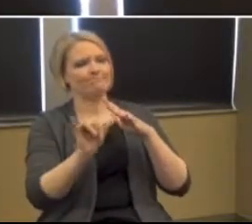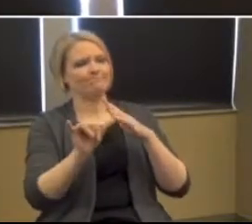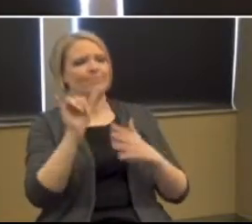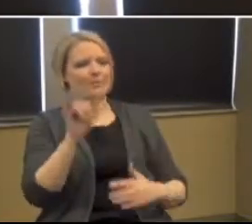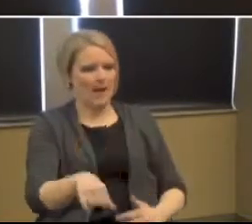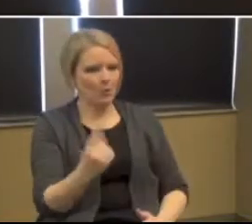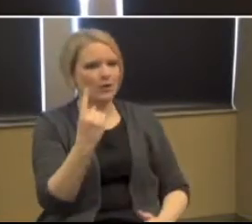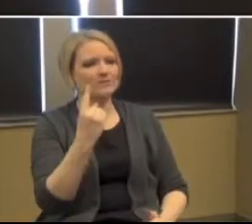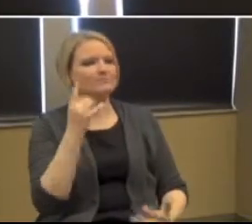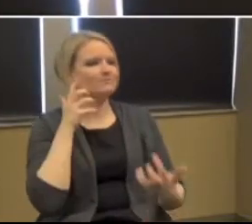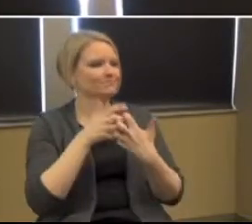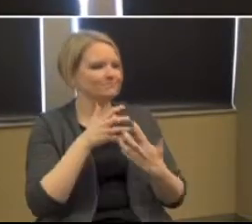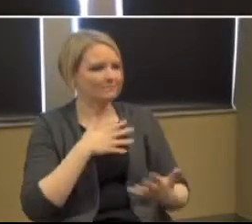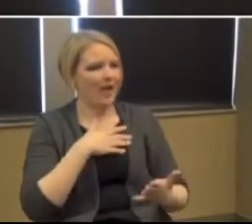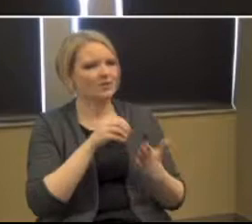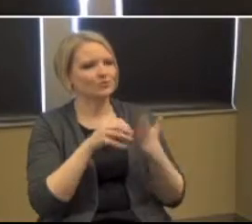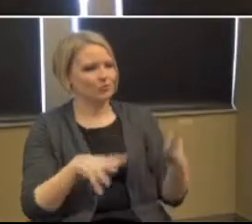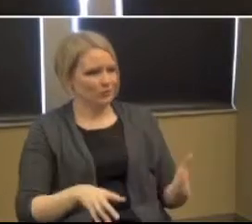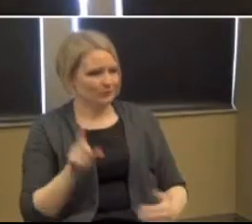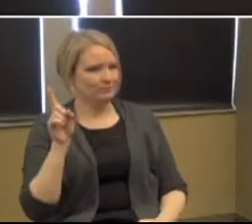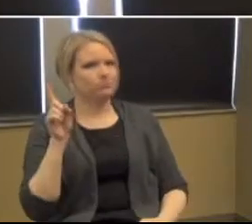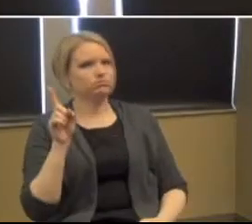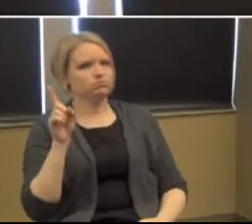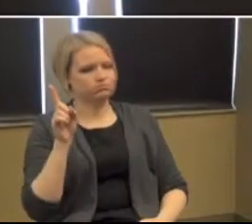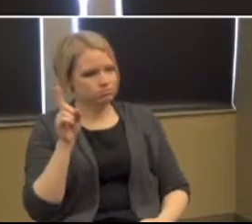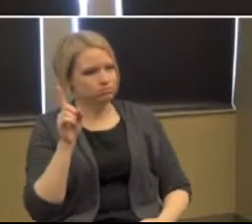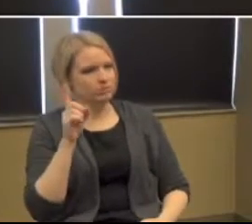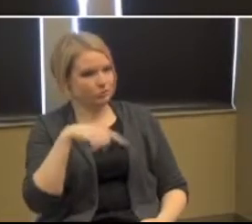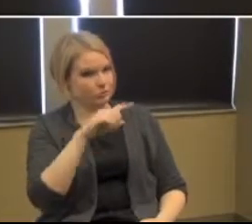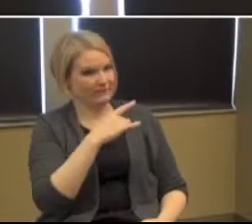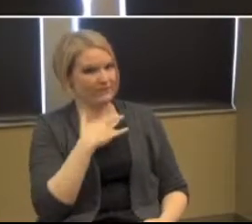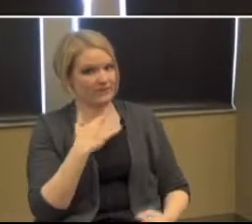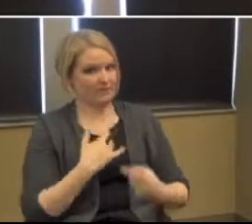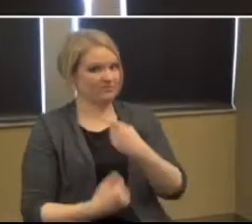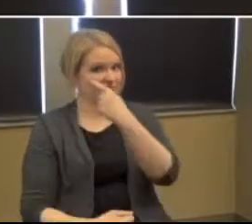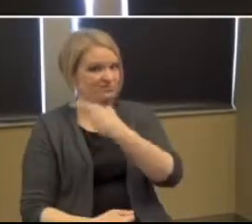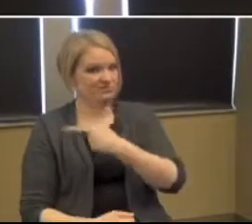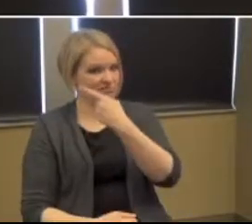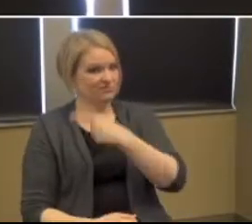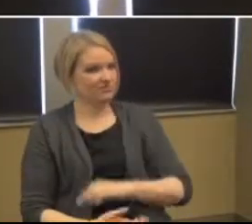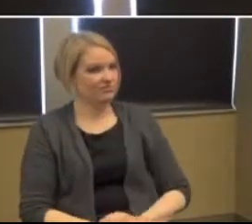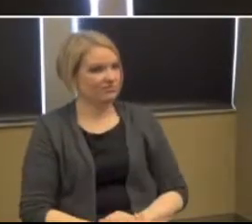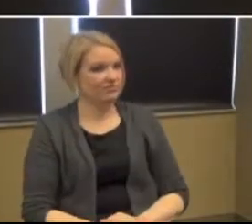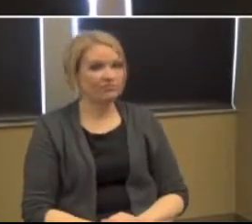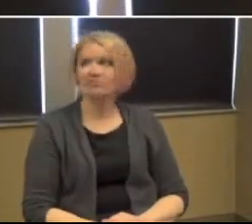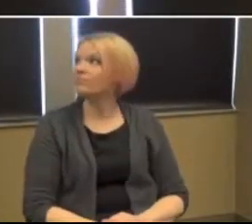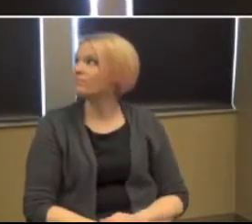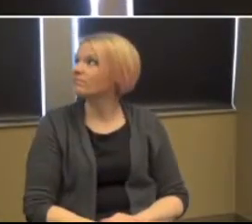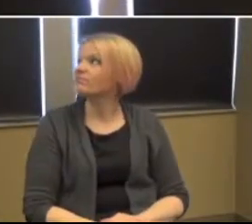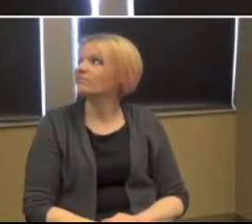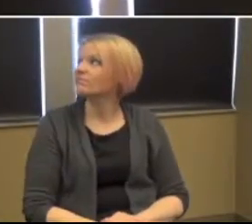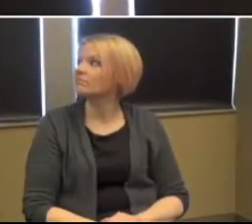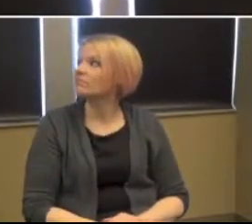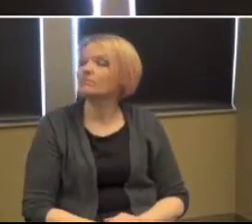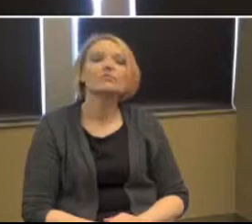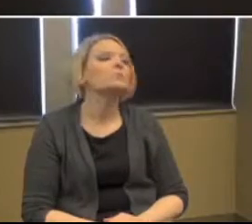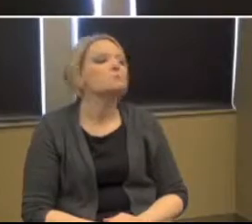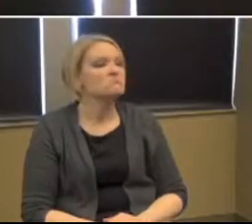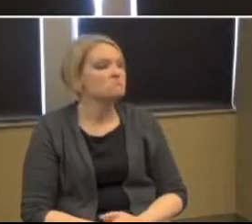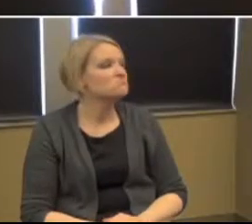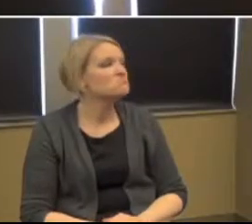is one of the kiddos that I'm working with right now that needs a lot of support in that area?